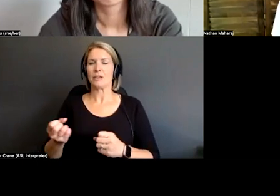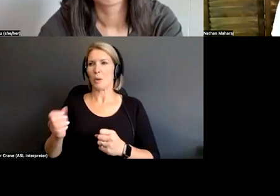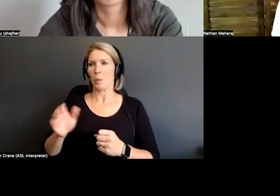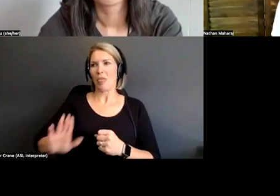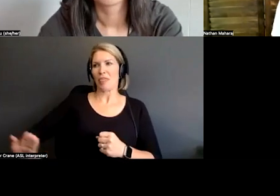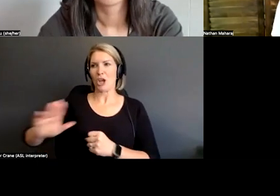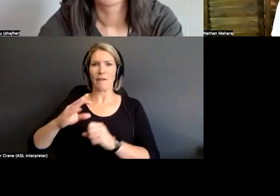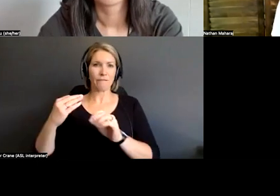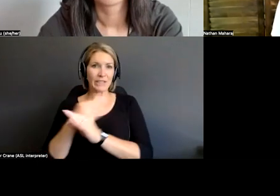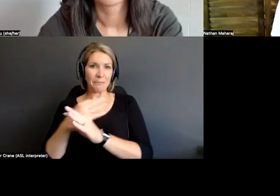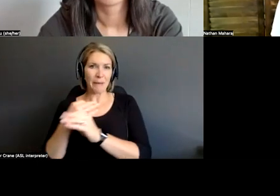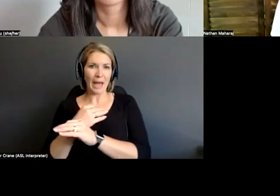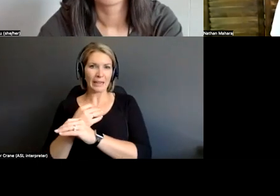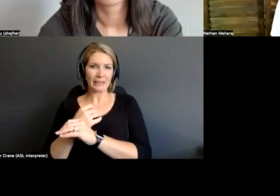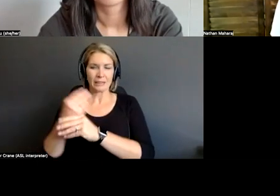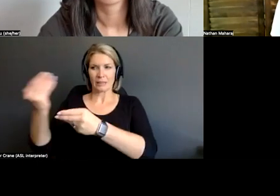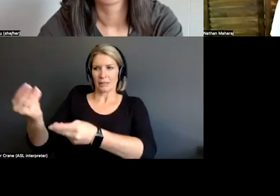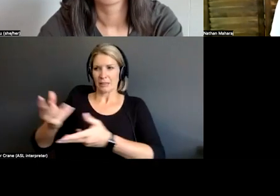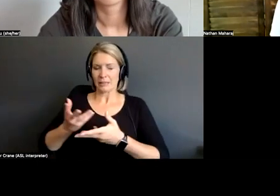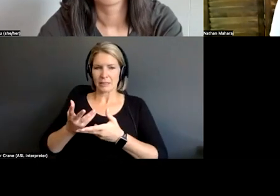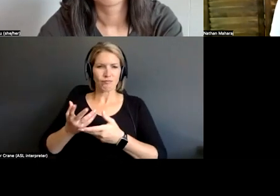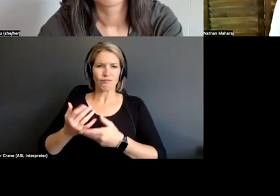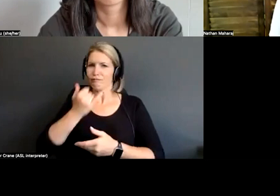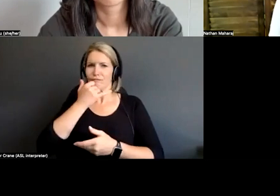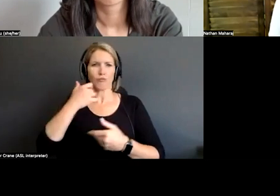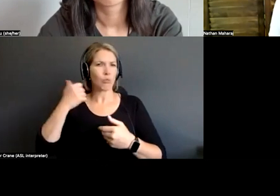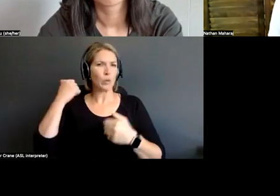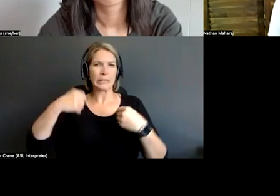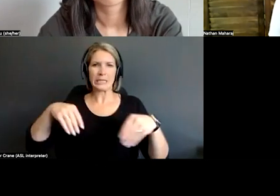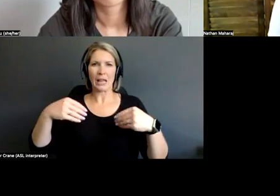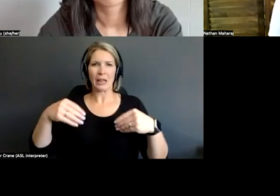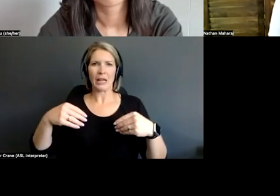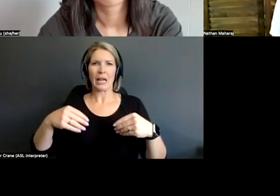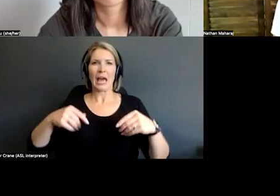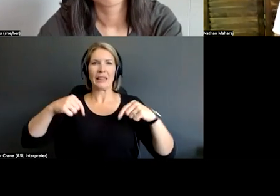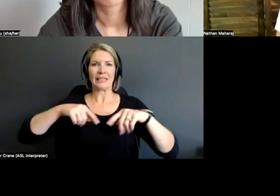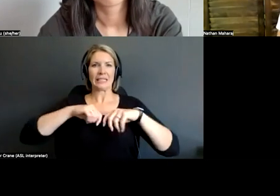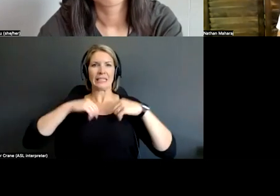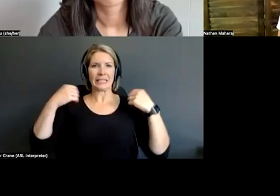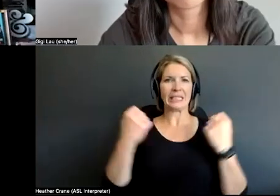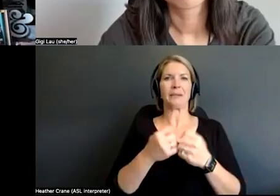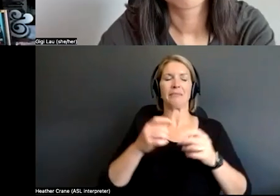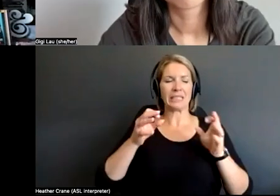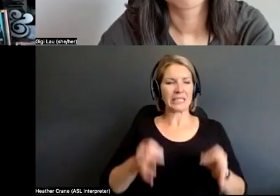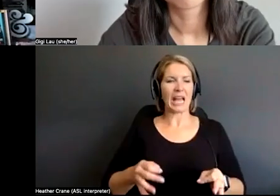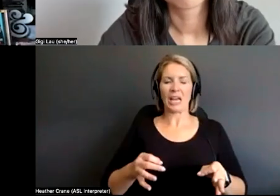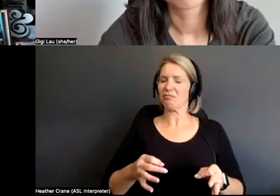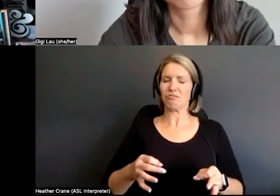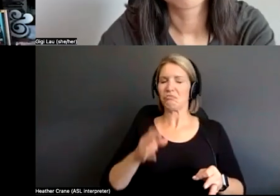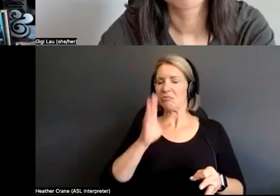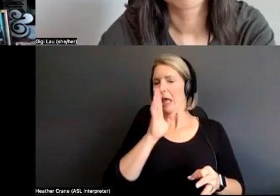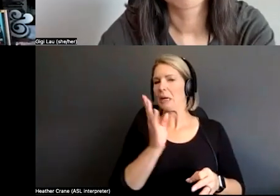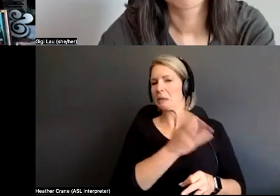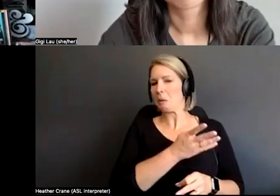going for. I think that's the wrong take. And we as a team collectively decided to ignore that, because that particular buyer just wasn't getting the